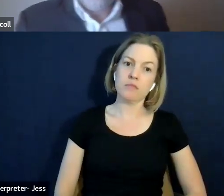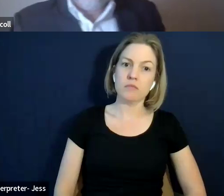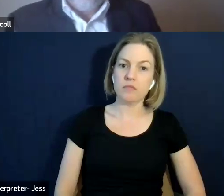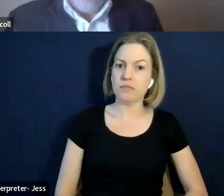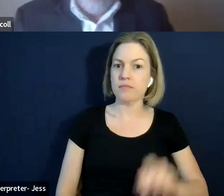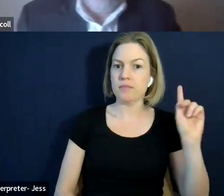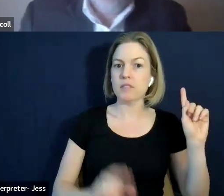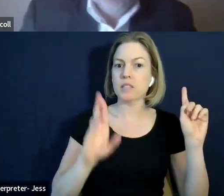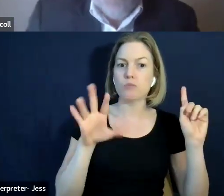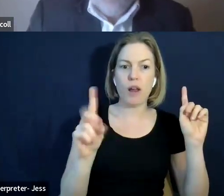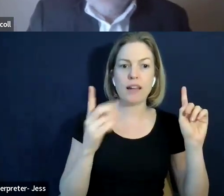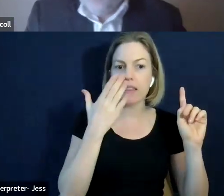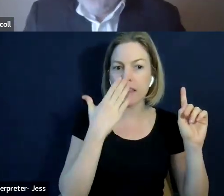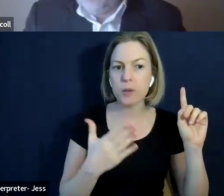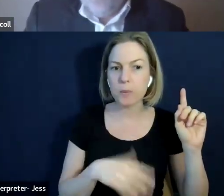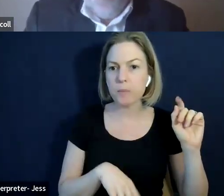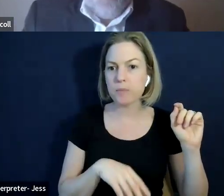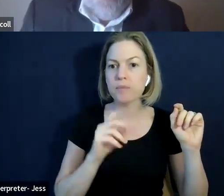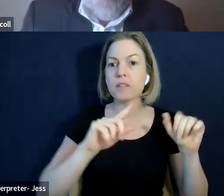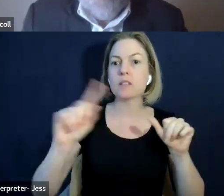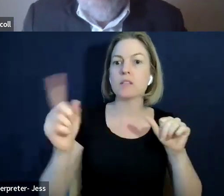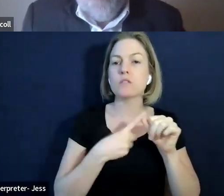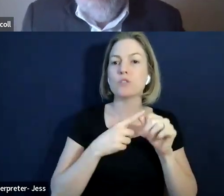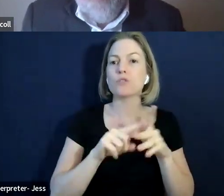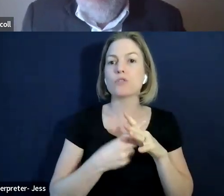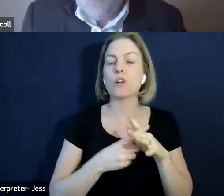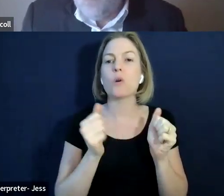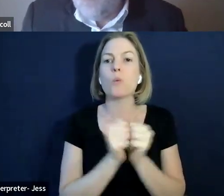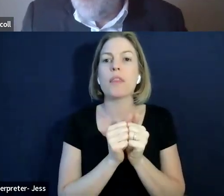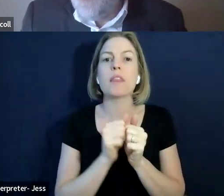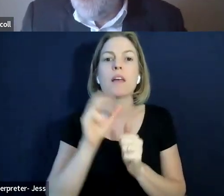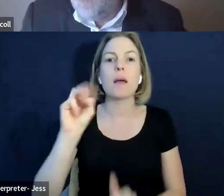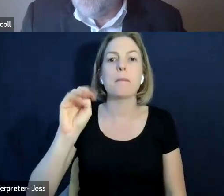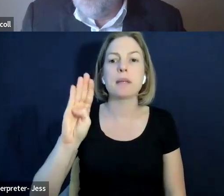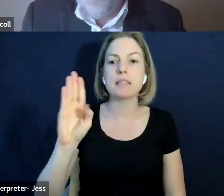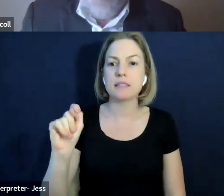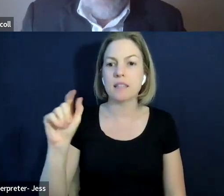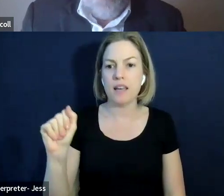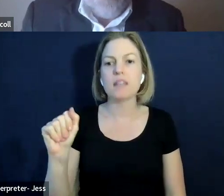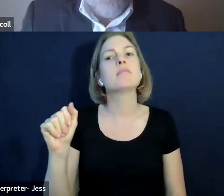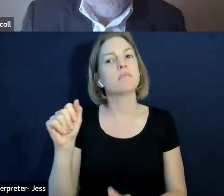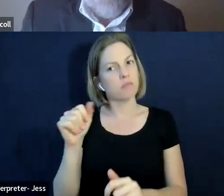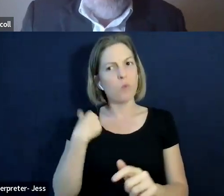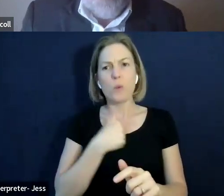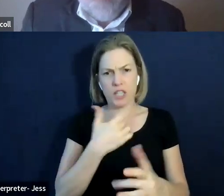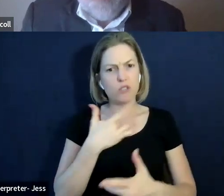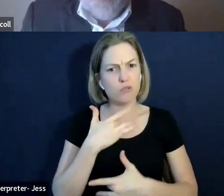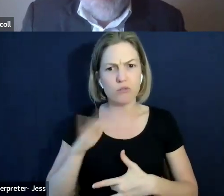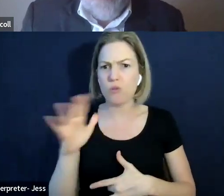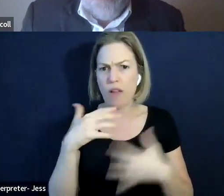Thank you. Start by saying, obviously, MBTA is concerned about everyone's health in